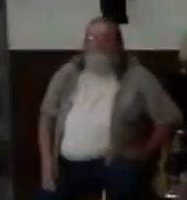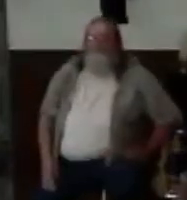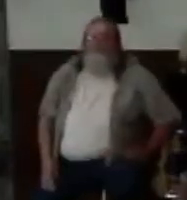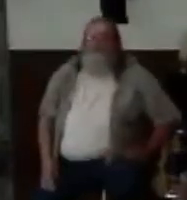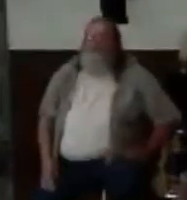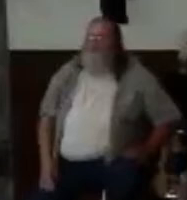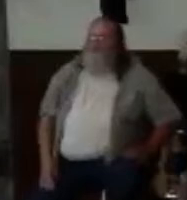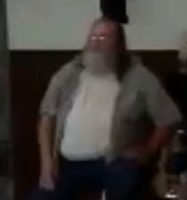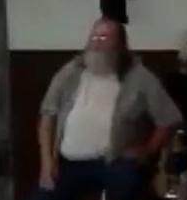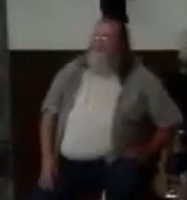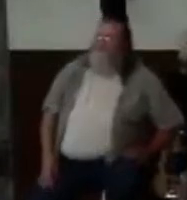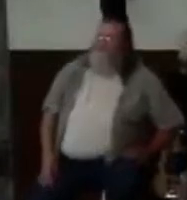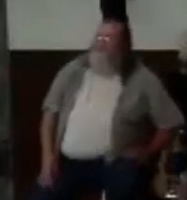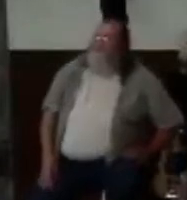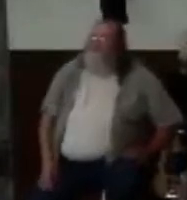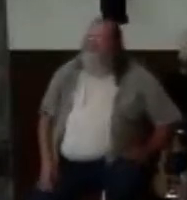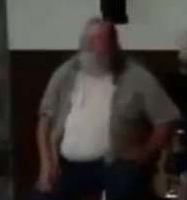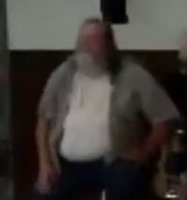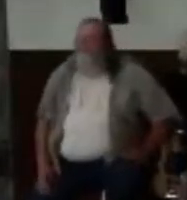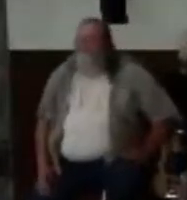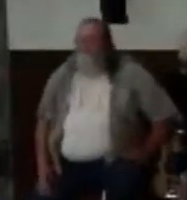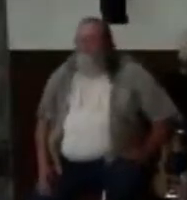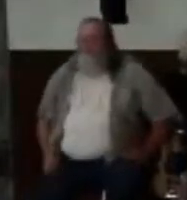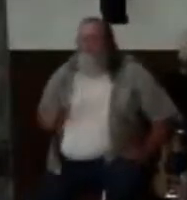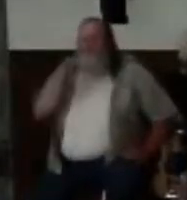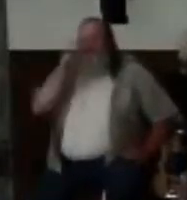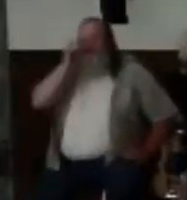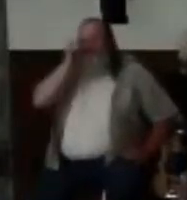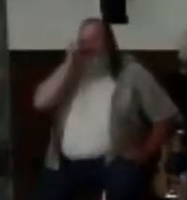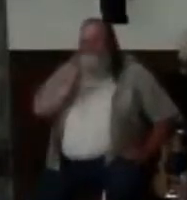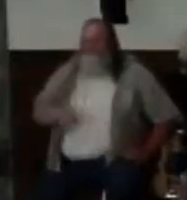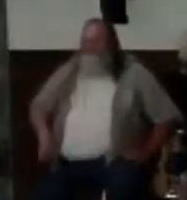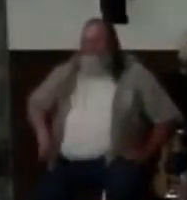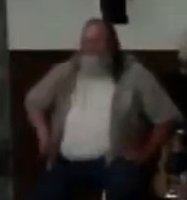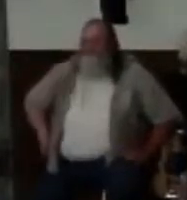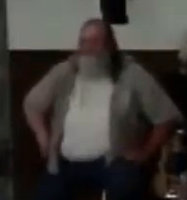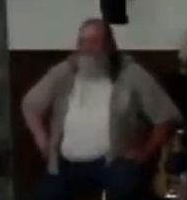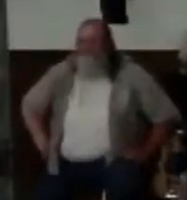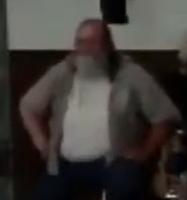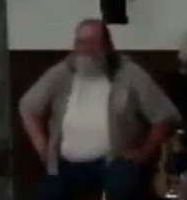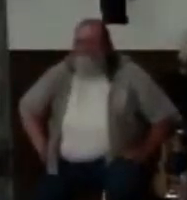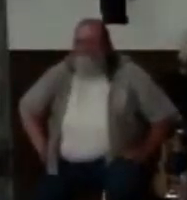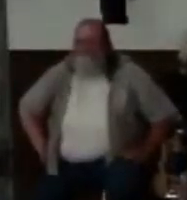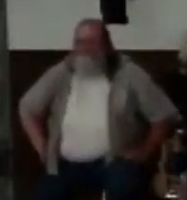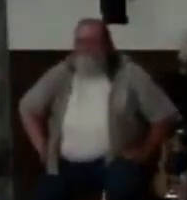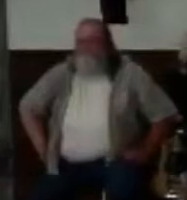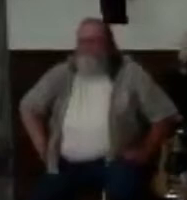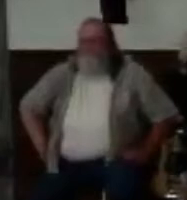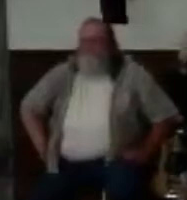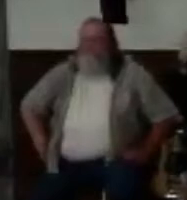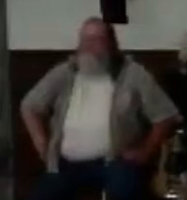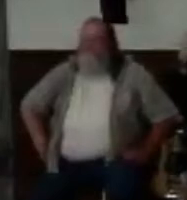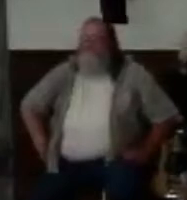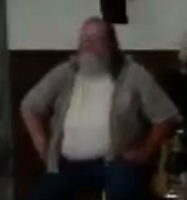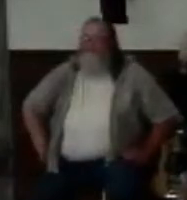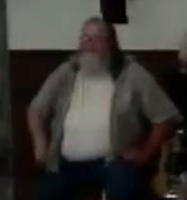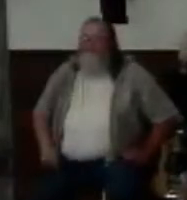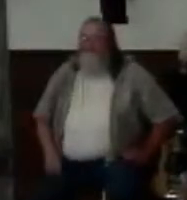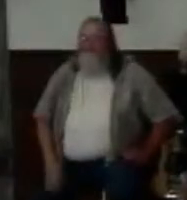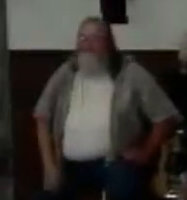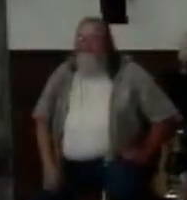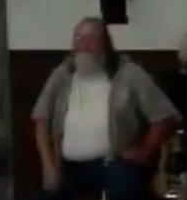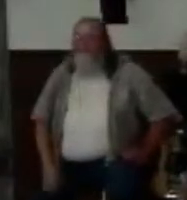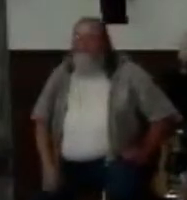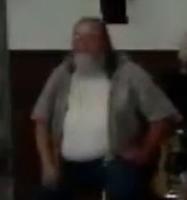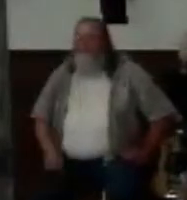handout. Isaiah and Jeremiah both prophesied, speaking from God. God himself, in Jeremiah,